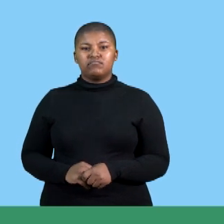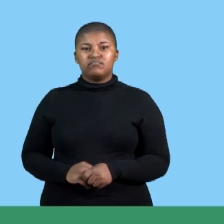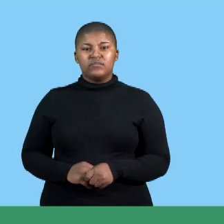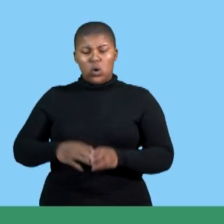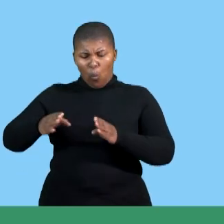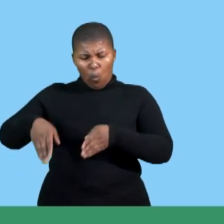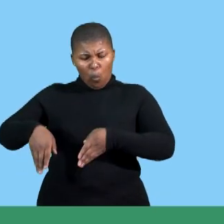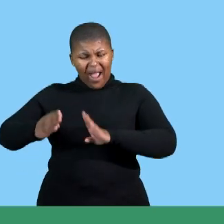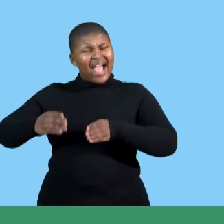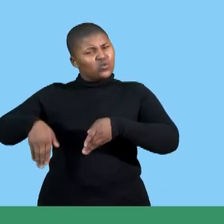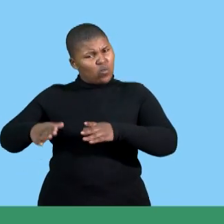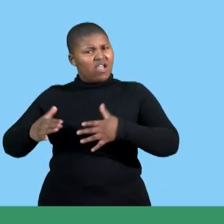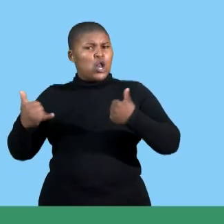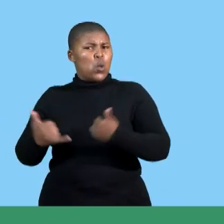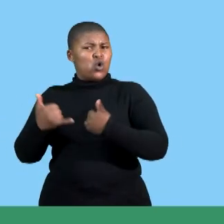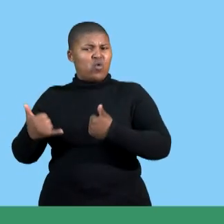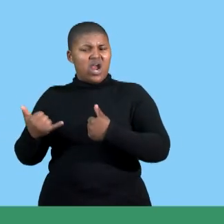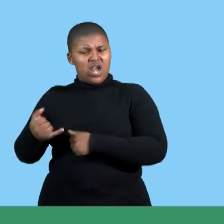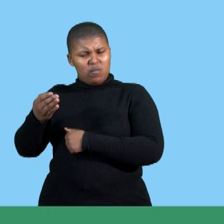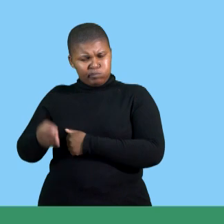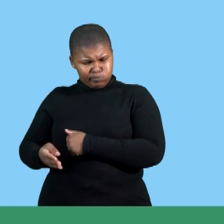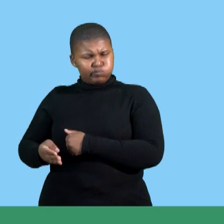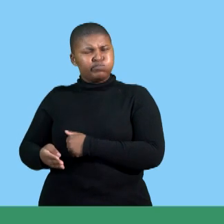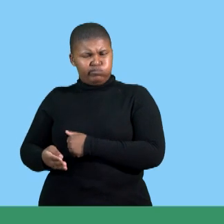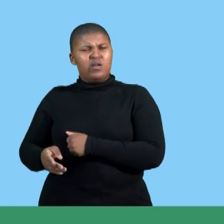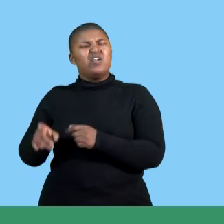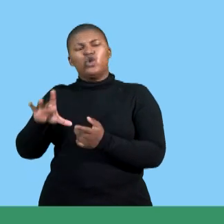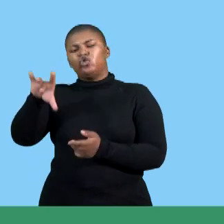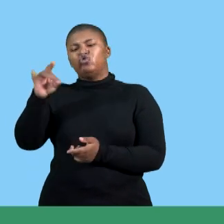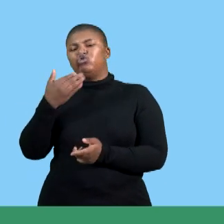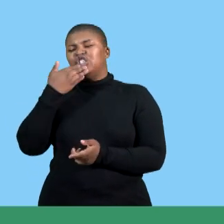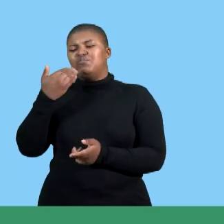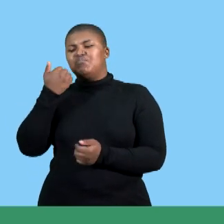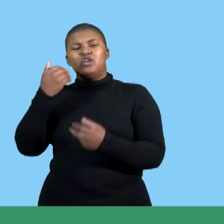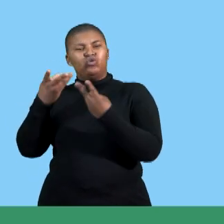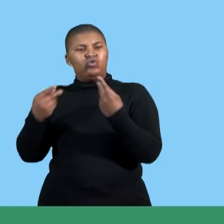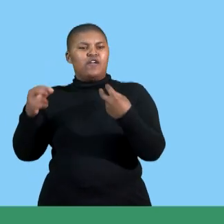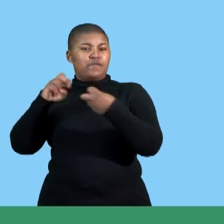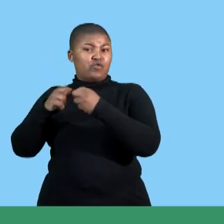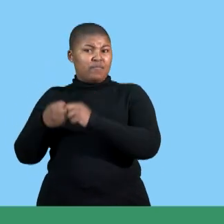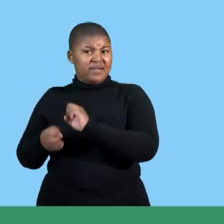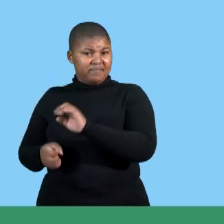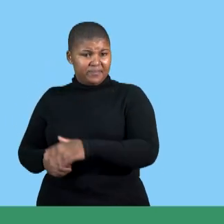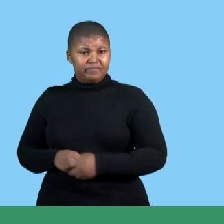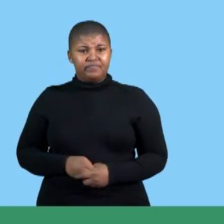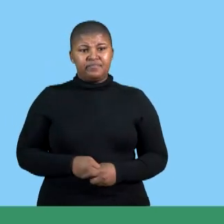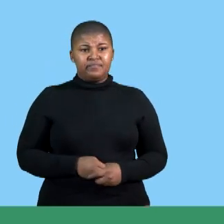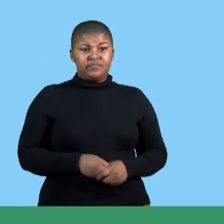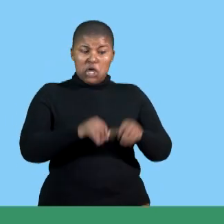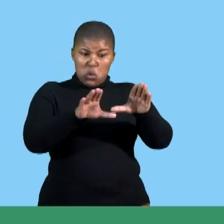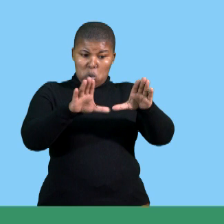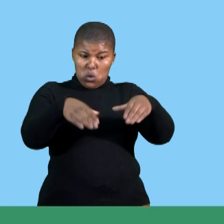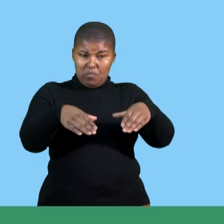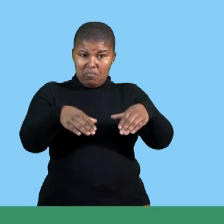existing alternatives are considered and choosing a best solution to a problem.